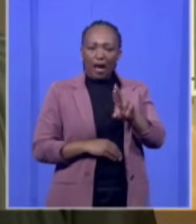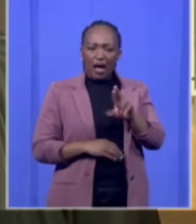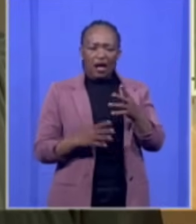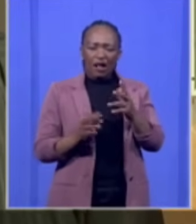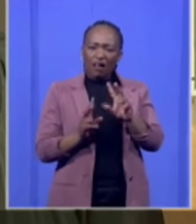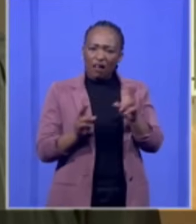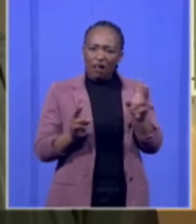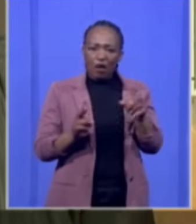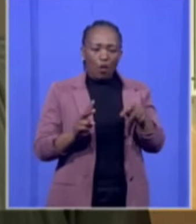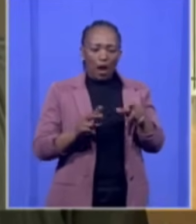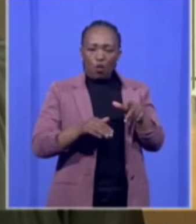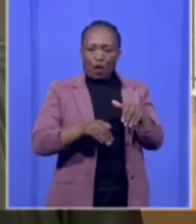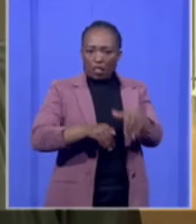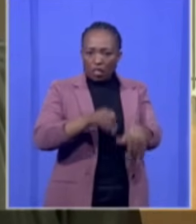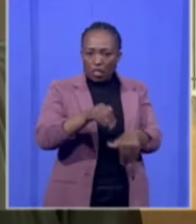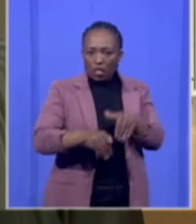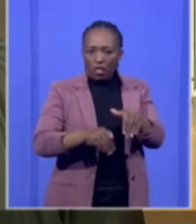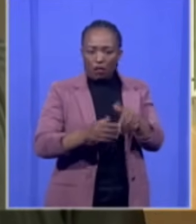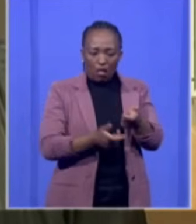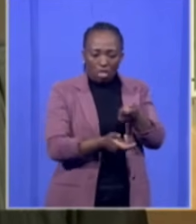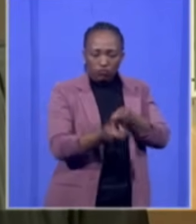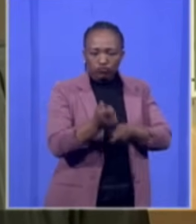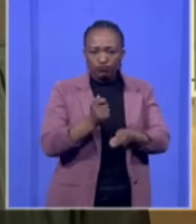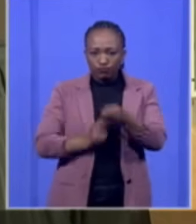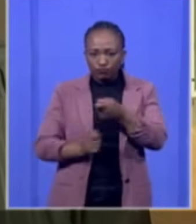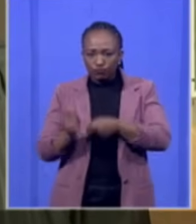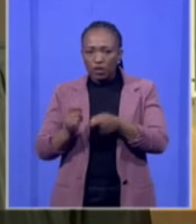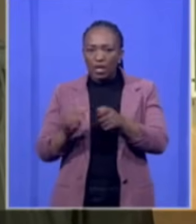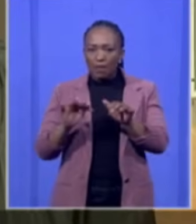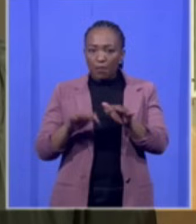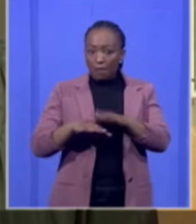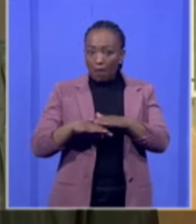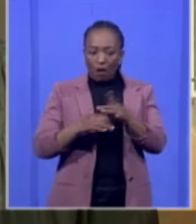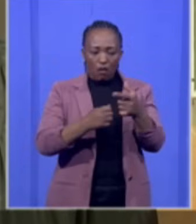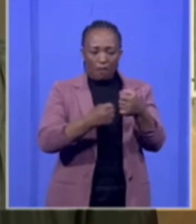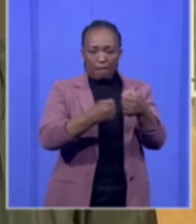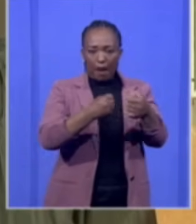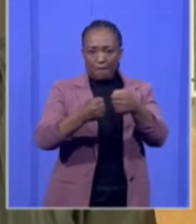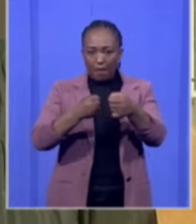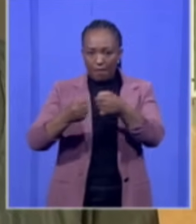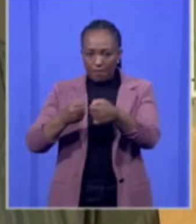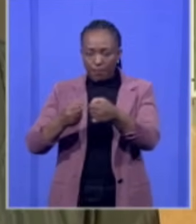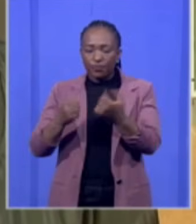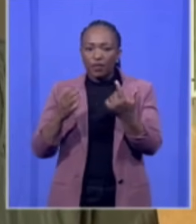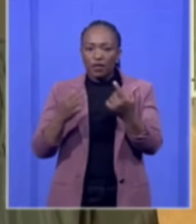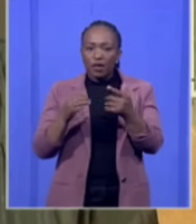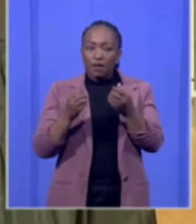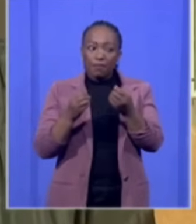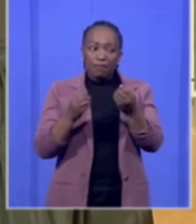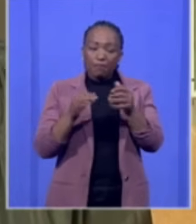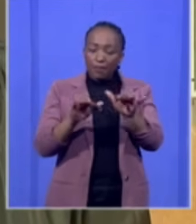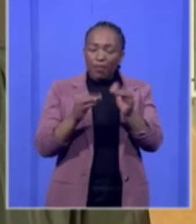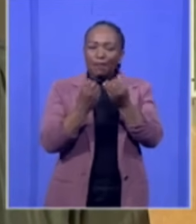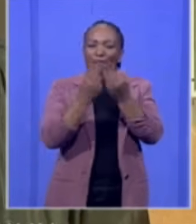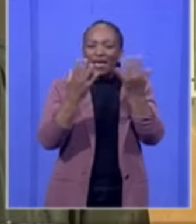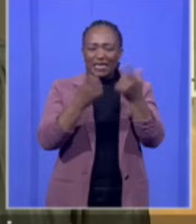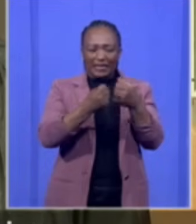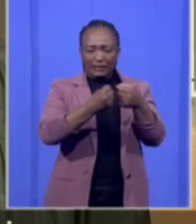this project is at that space now. It must employ more people. It must create opportunity for many other people. There must